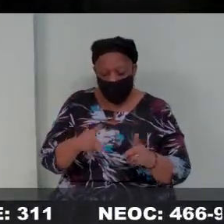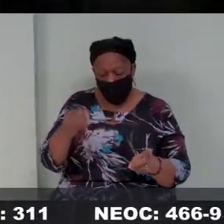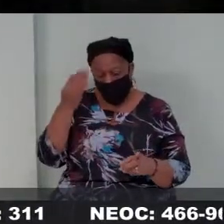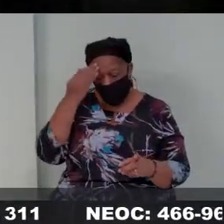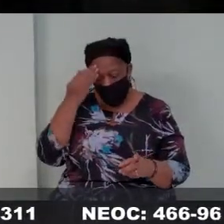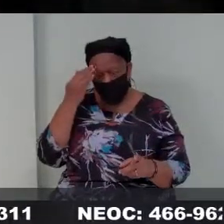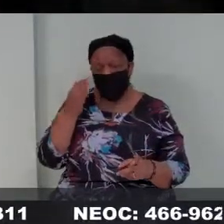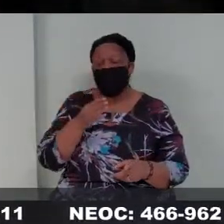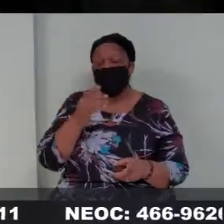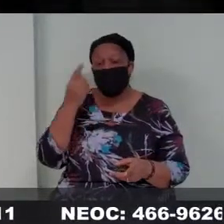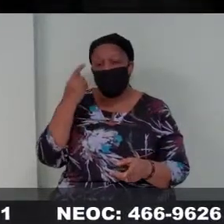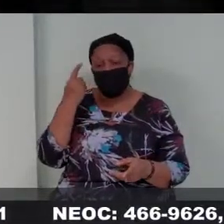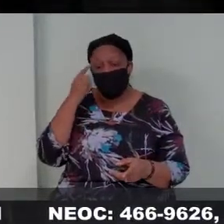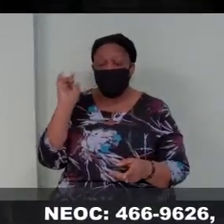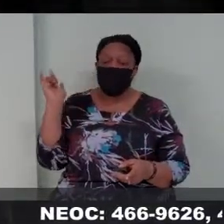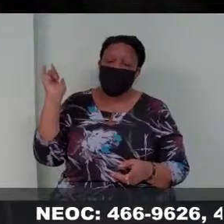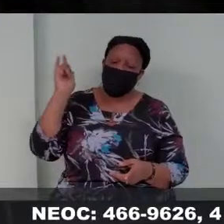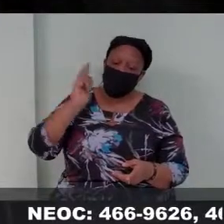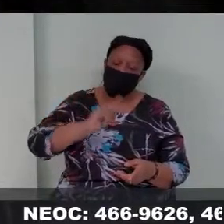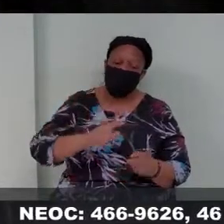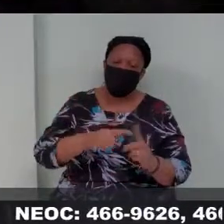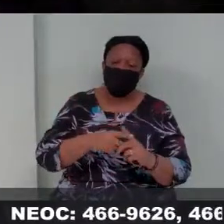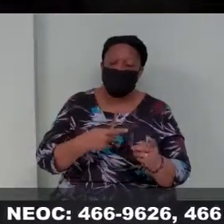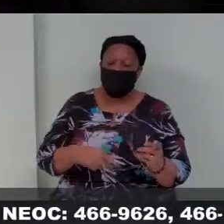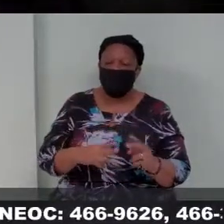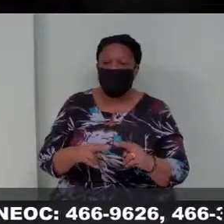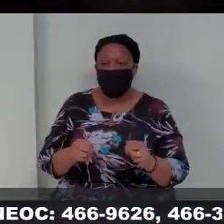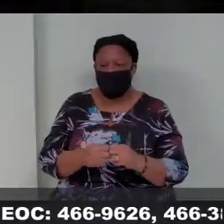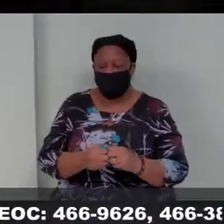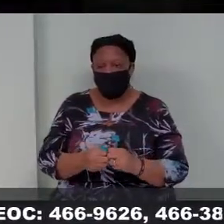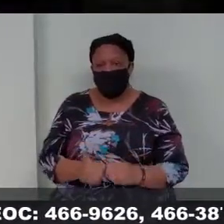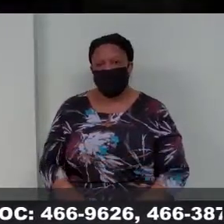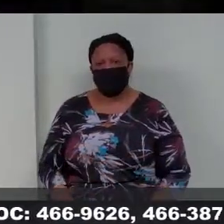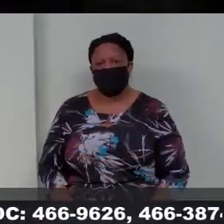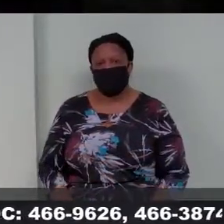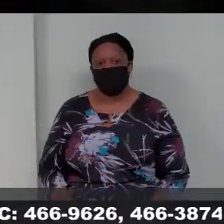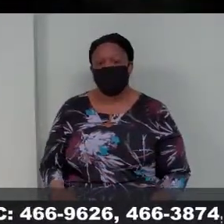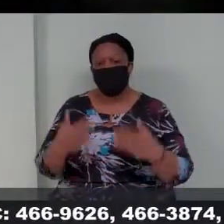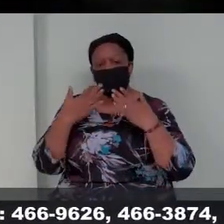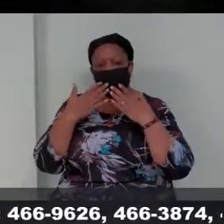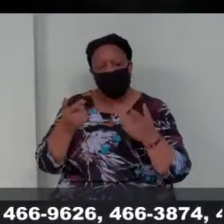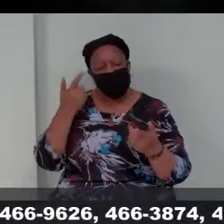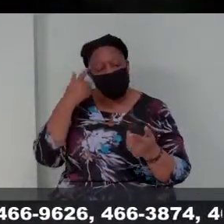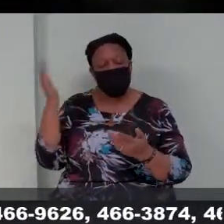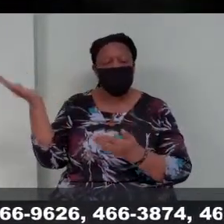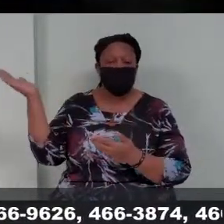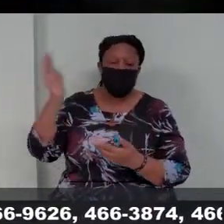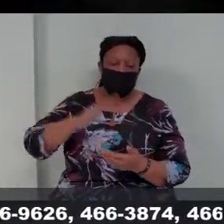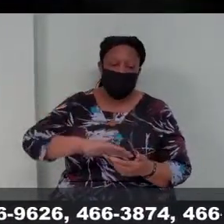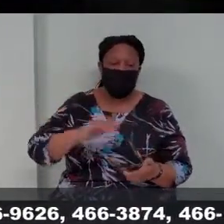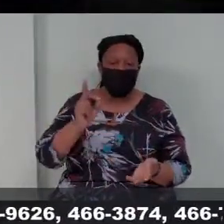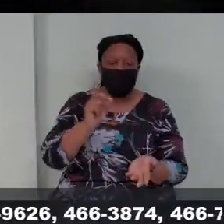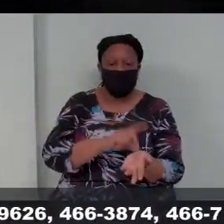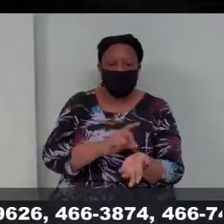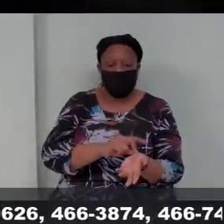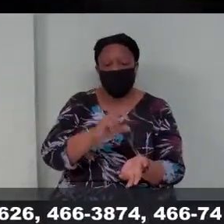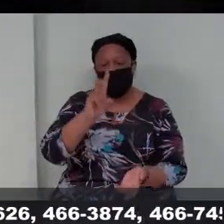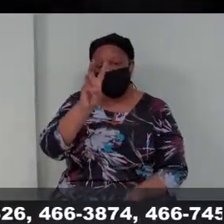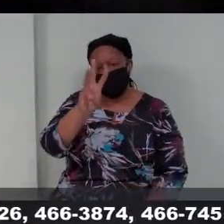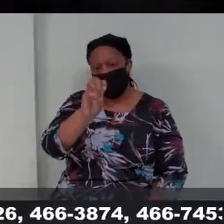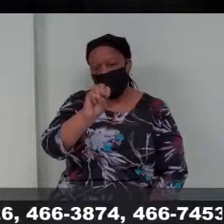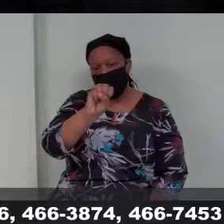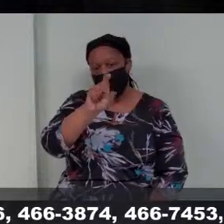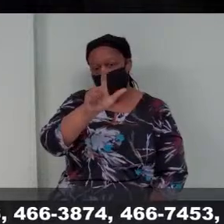Staff at the JNF Hospital and who is always here without fail for his support and